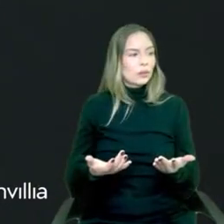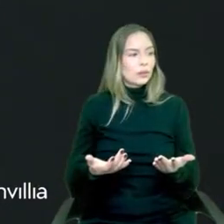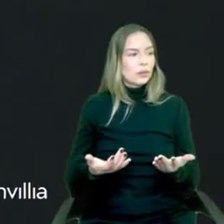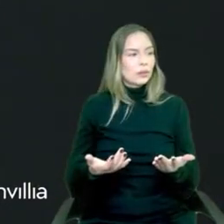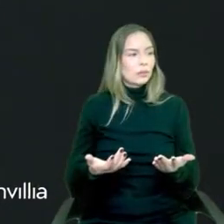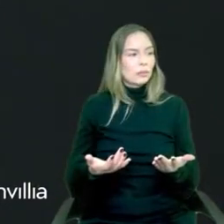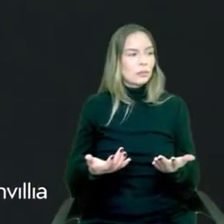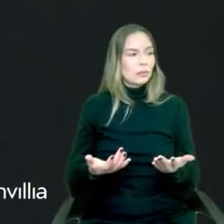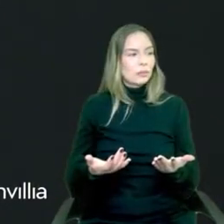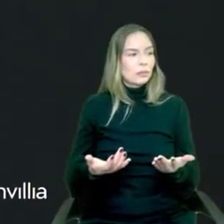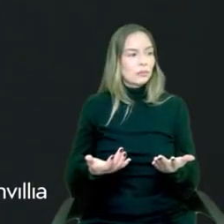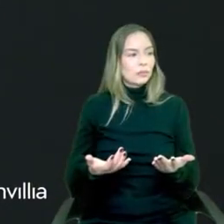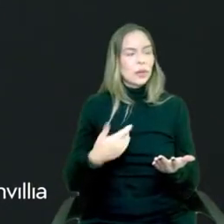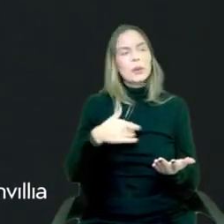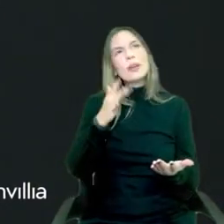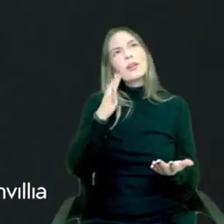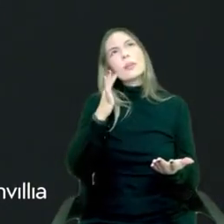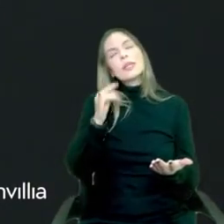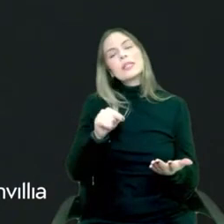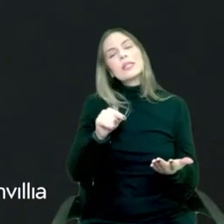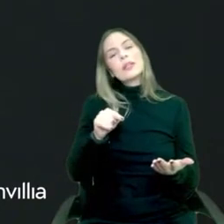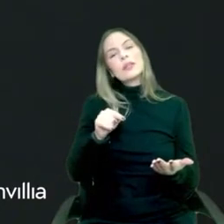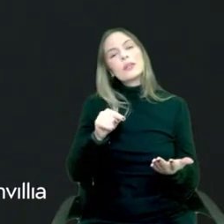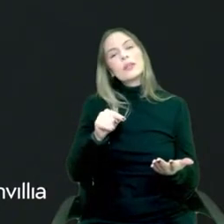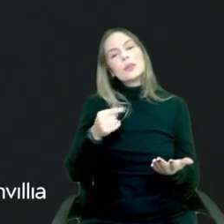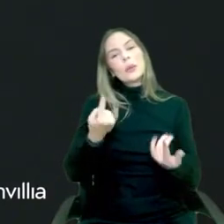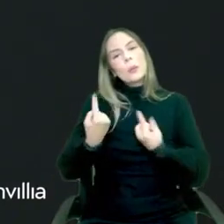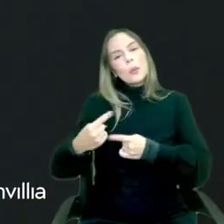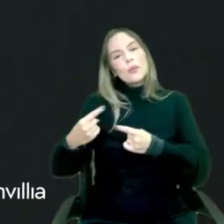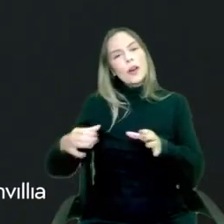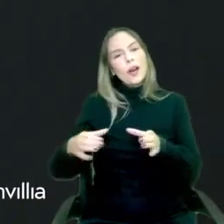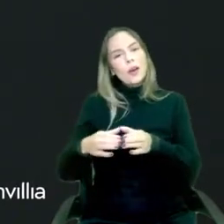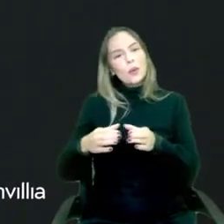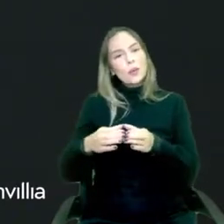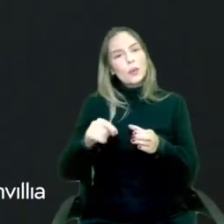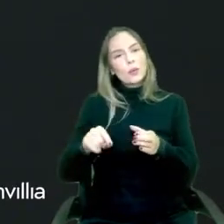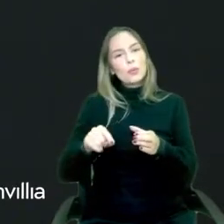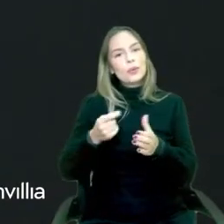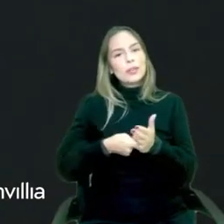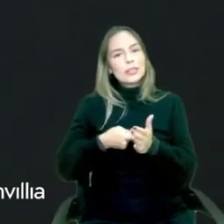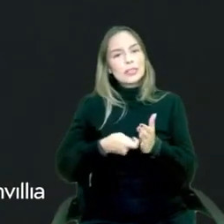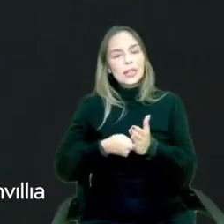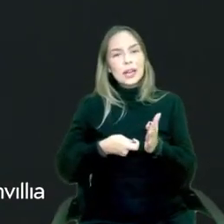here in Provoke, the group, and trying to, because we